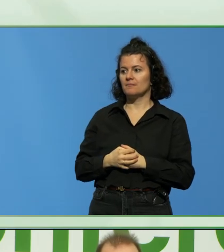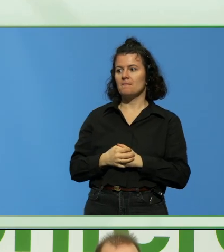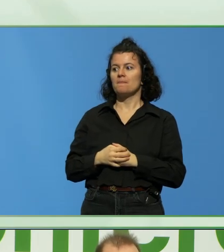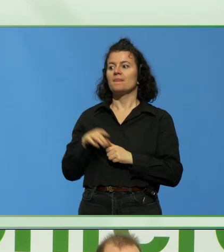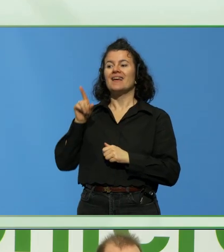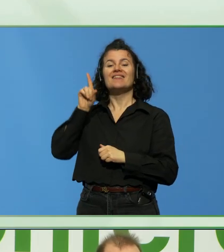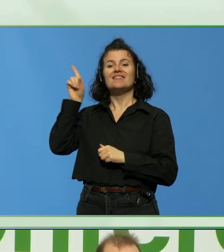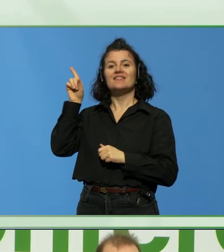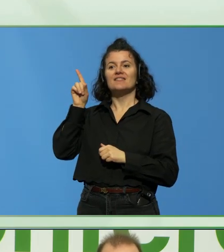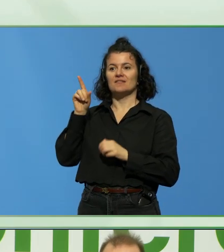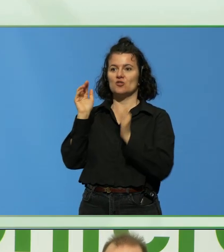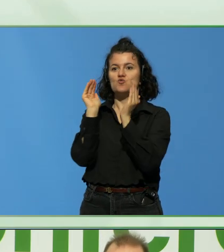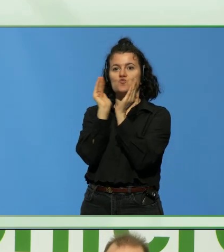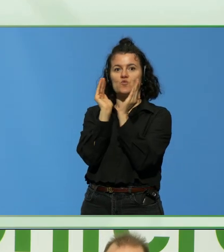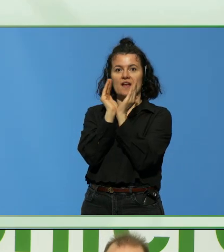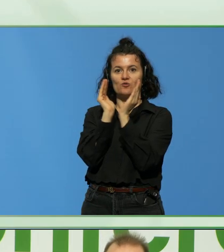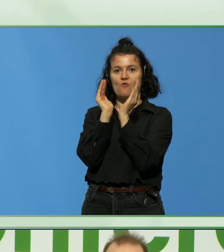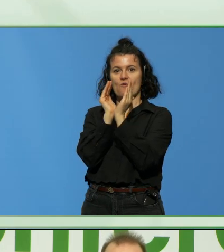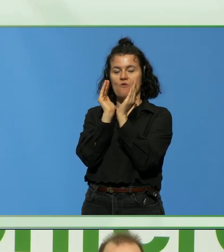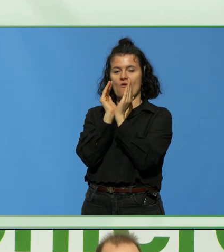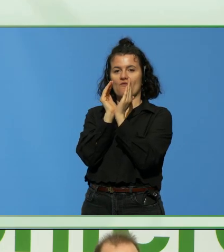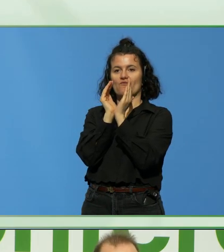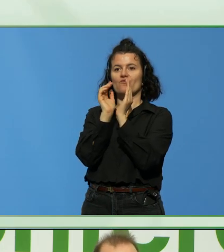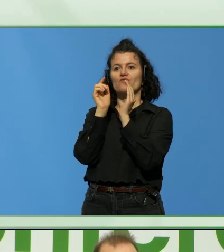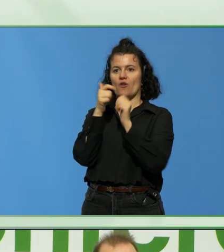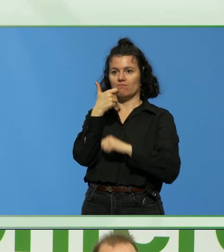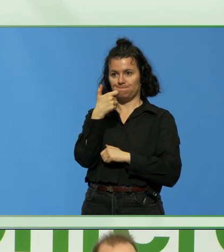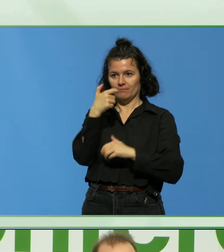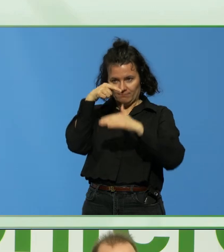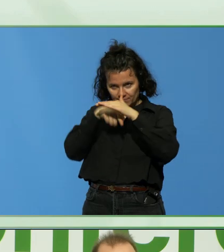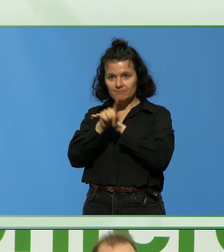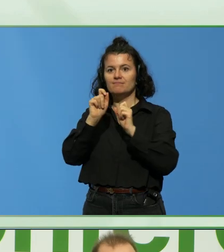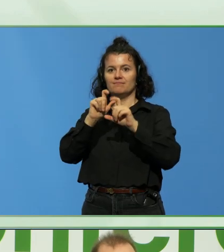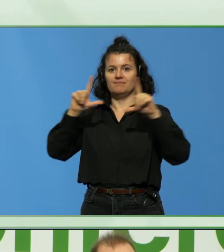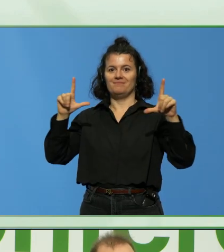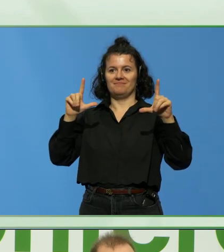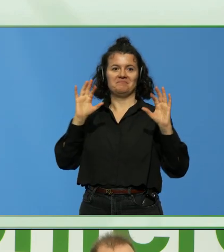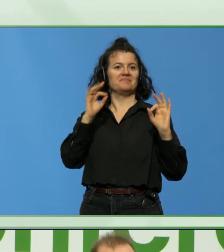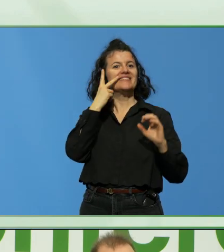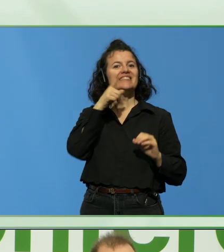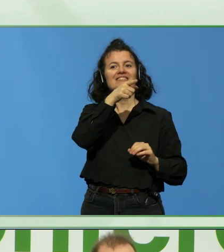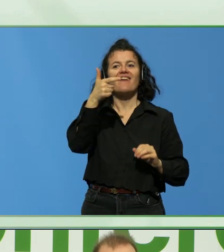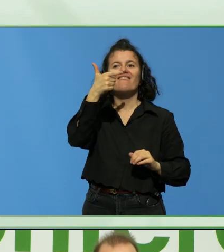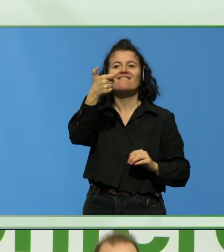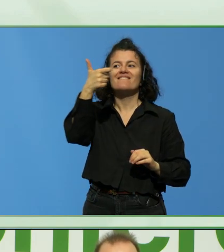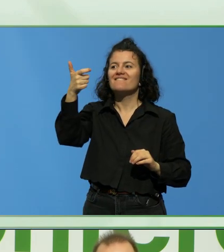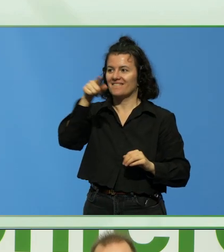UNESCO. I see some phones going up, wonderful. And as you're doing so, or if you're not scanning the QR code, start to think about the